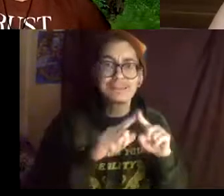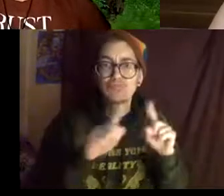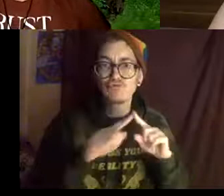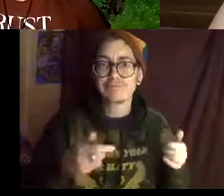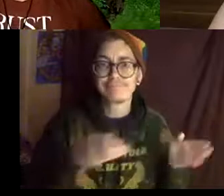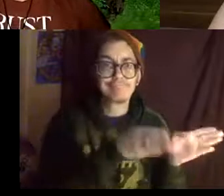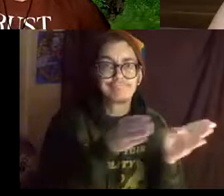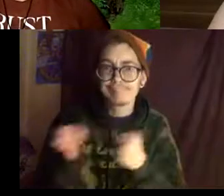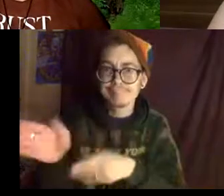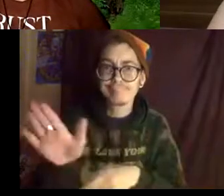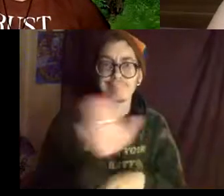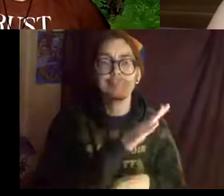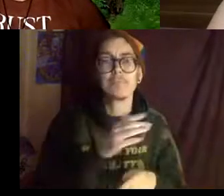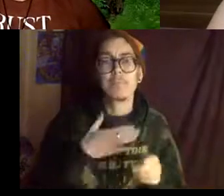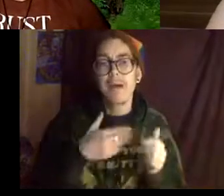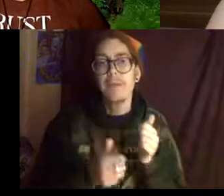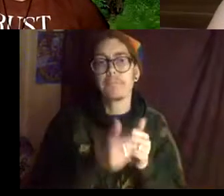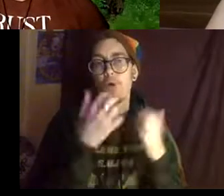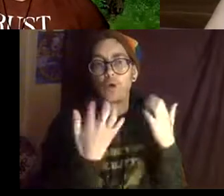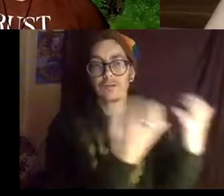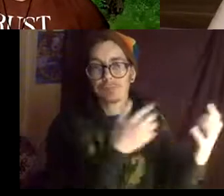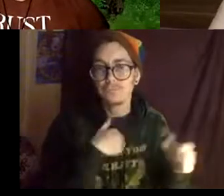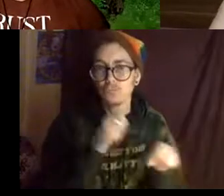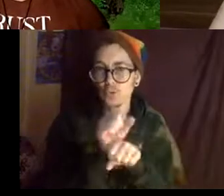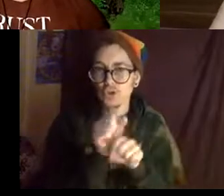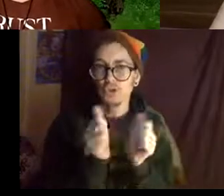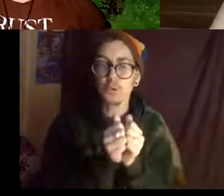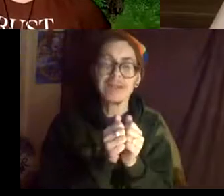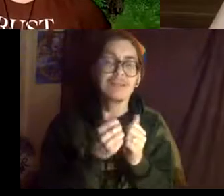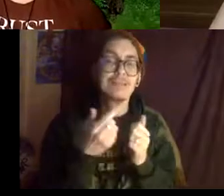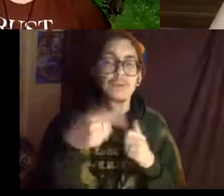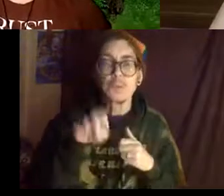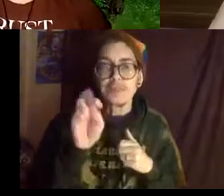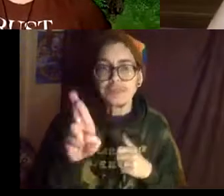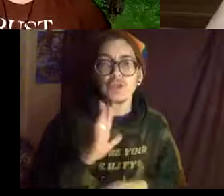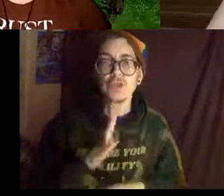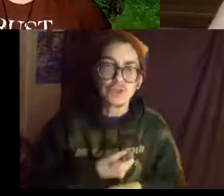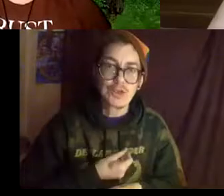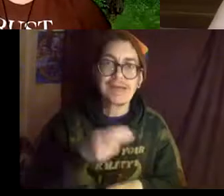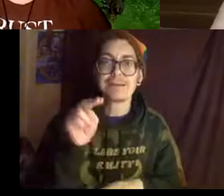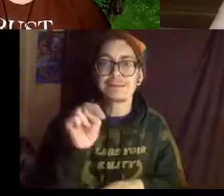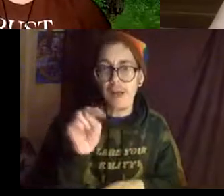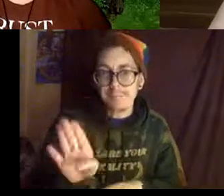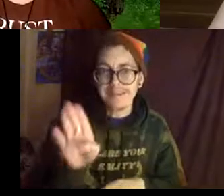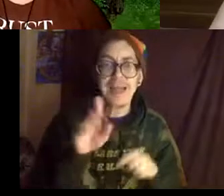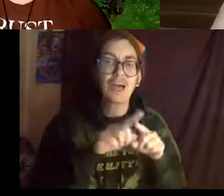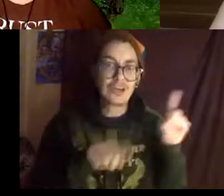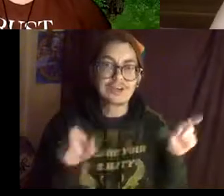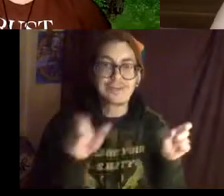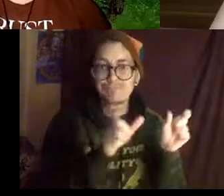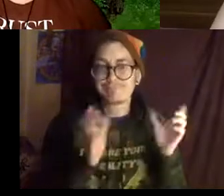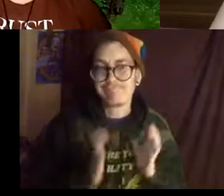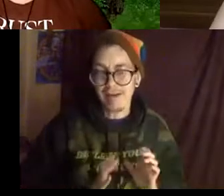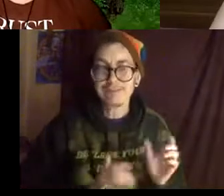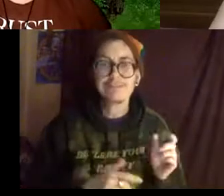I work with a wide diverse group of clients. The audience I usually serve is